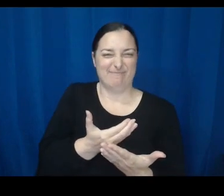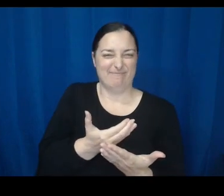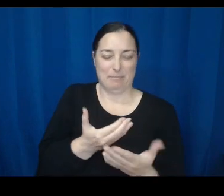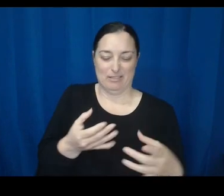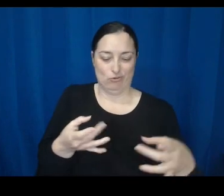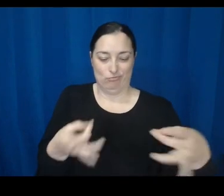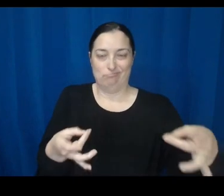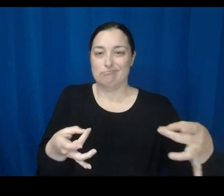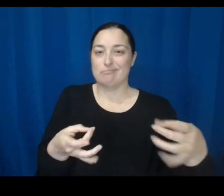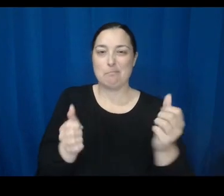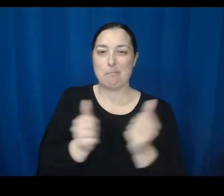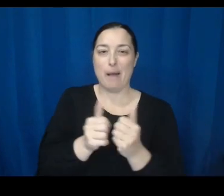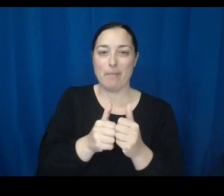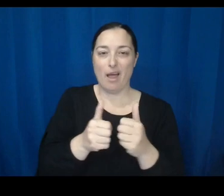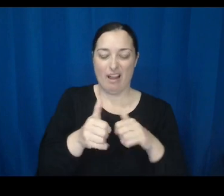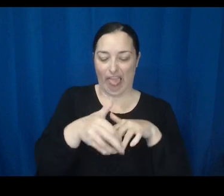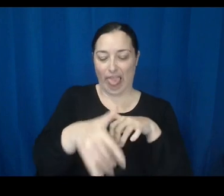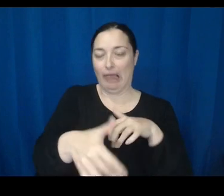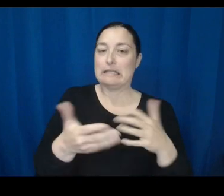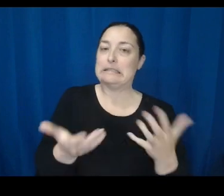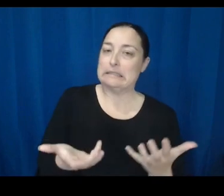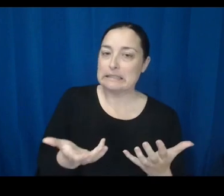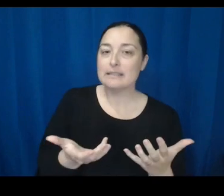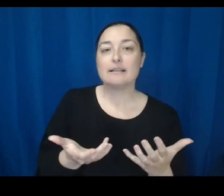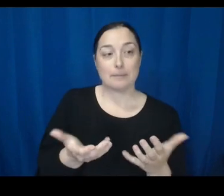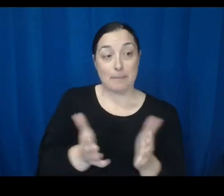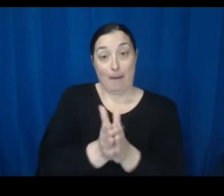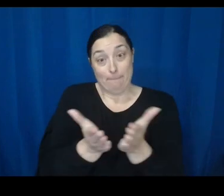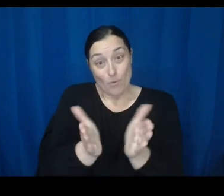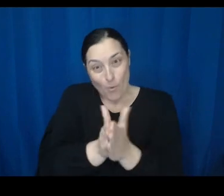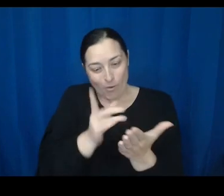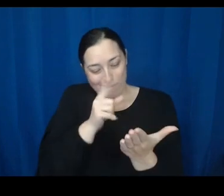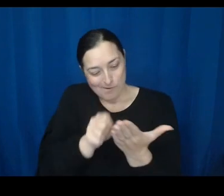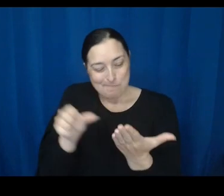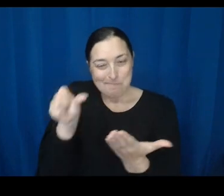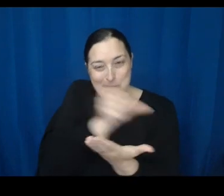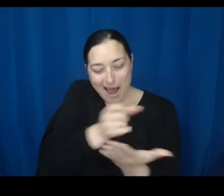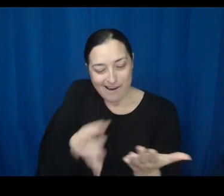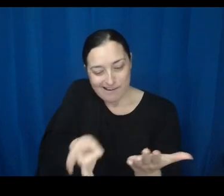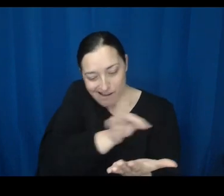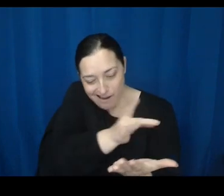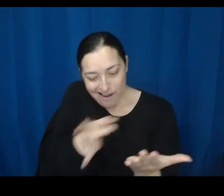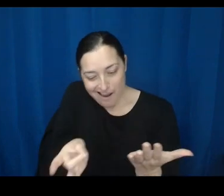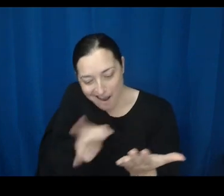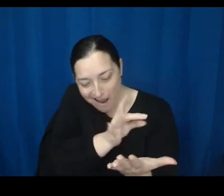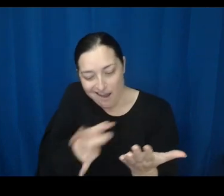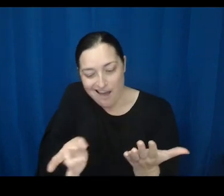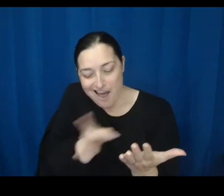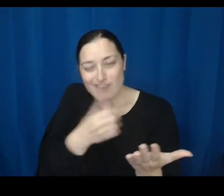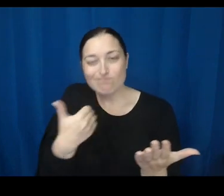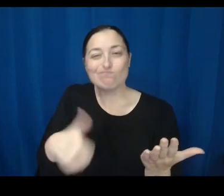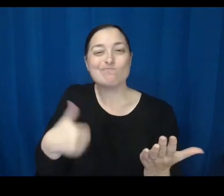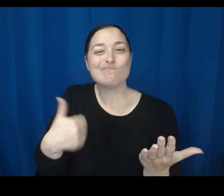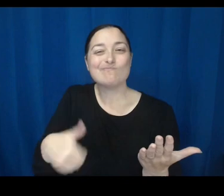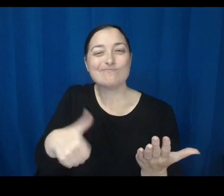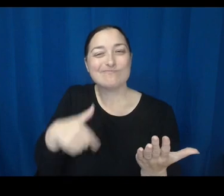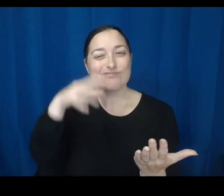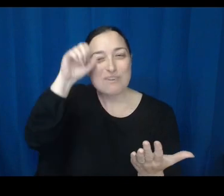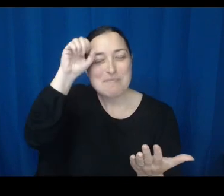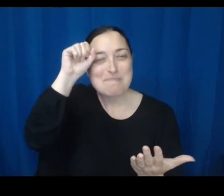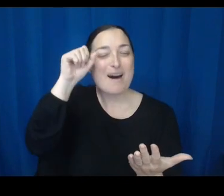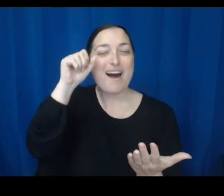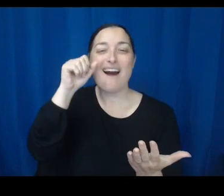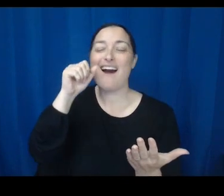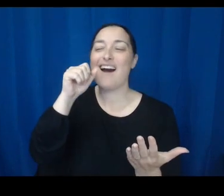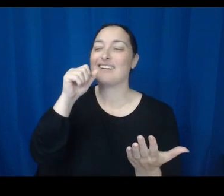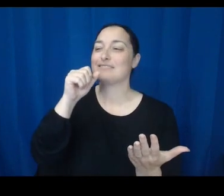I can, you know, look back on these things and just think about like particular periods